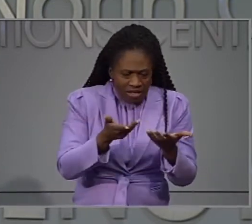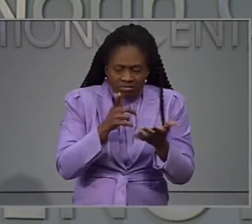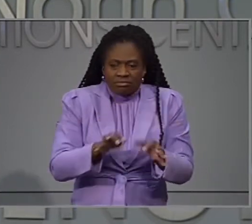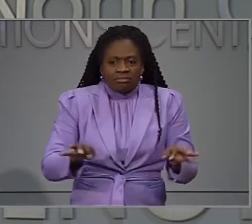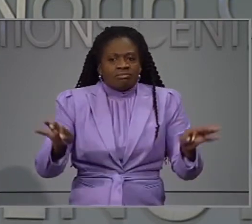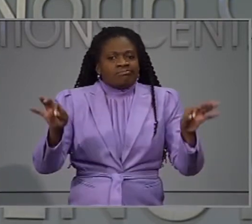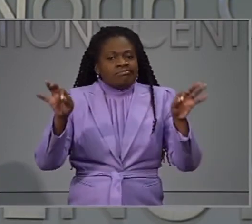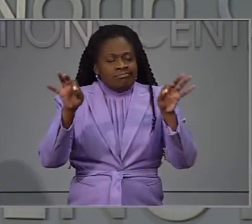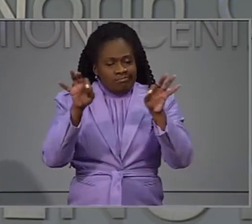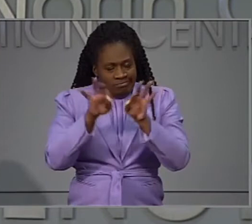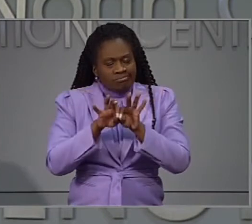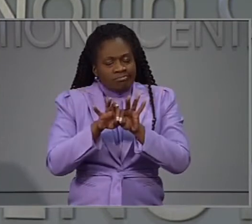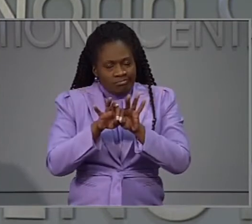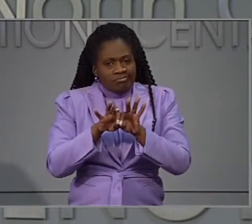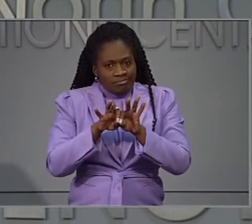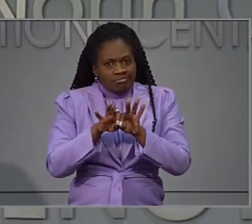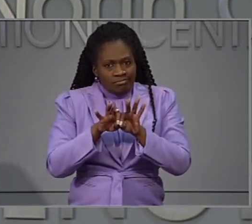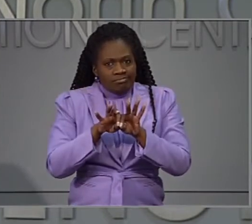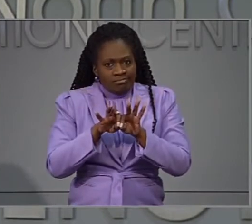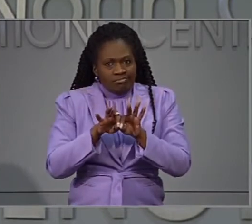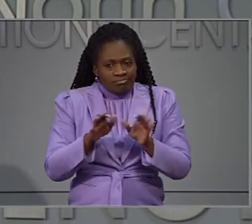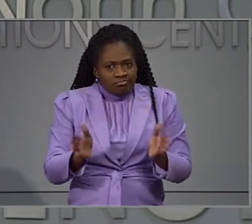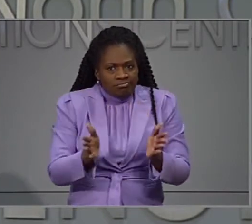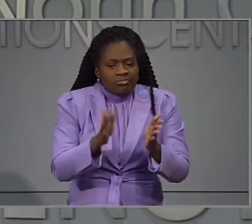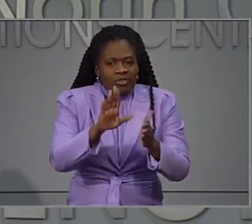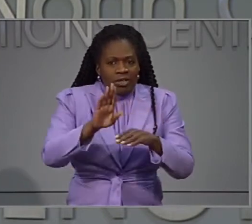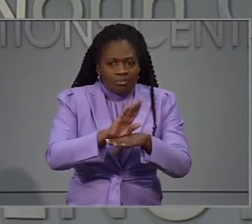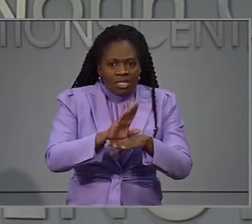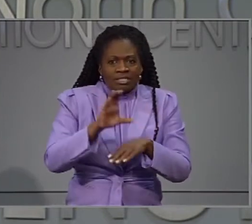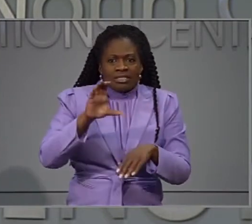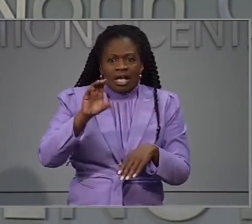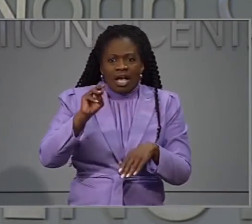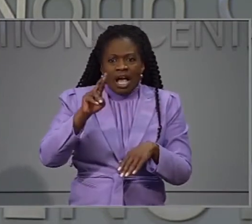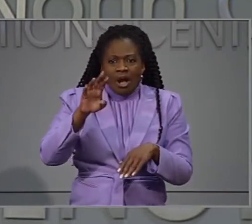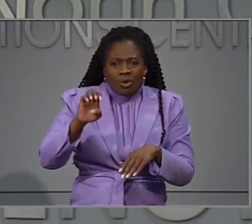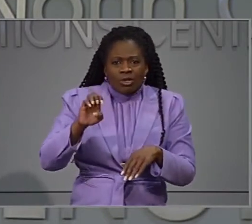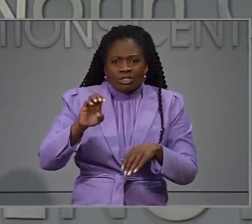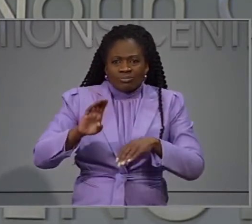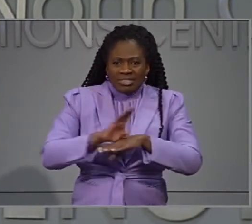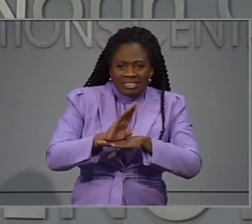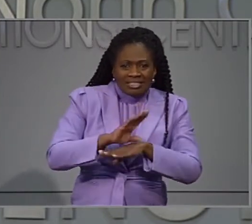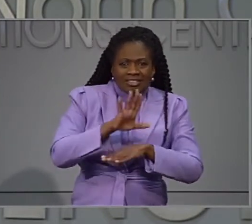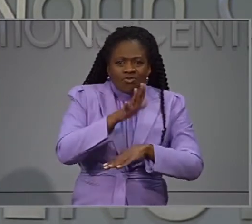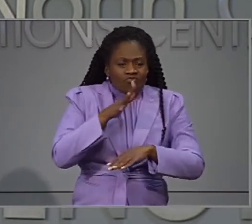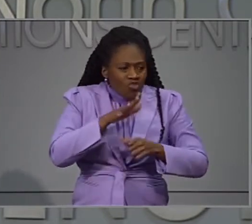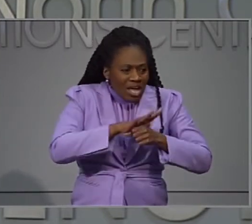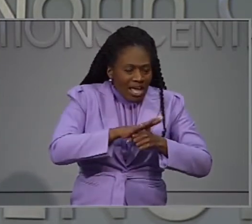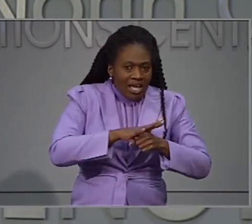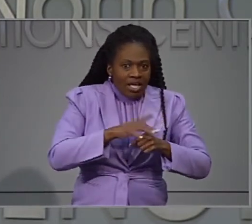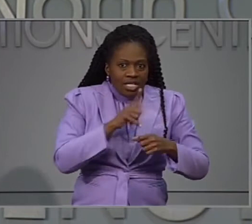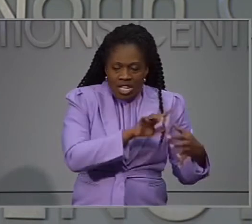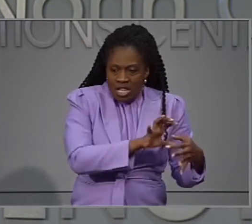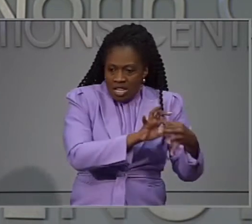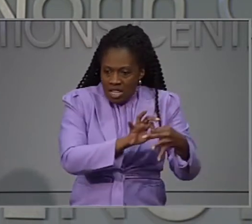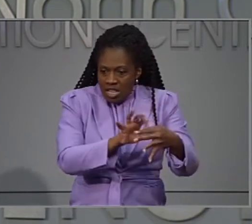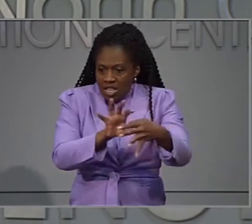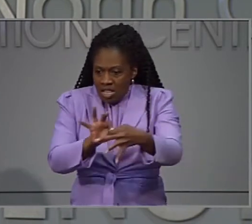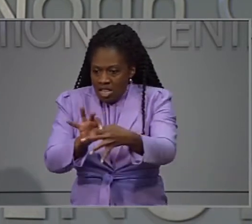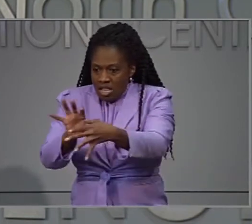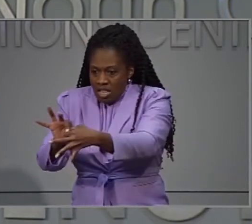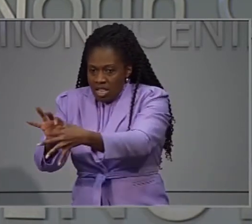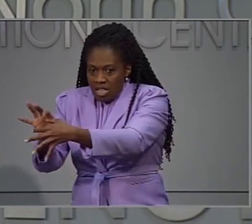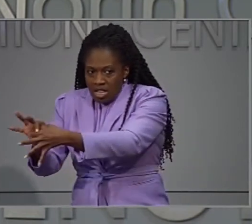is to agribusiness and to commerce in rural communities. We need to get them connected.